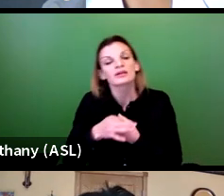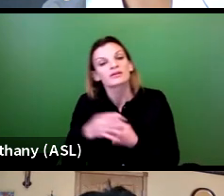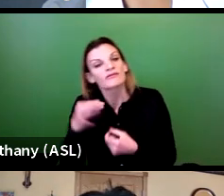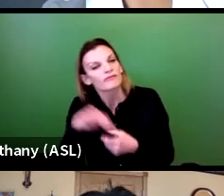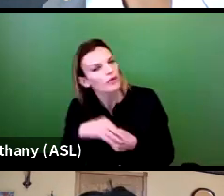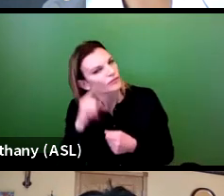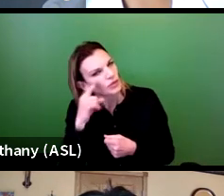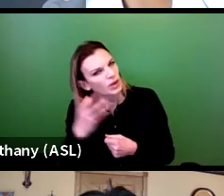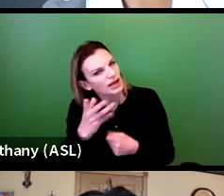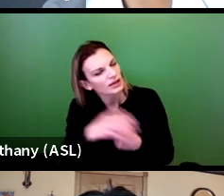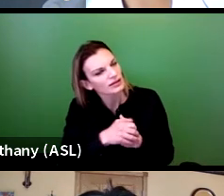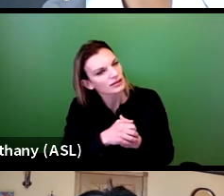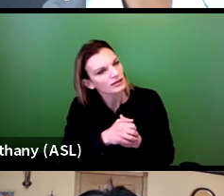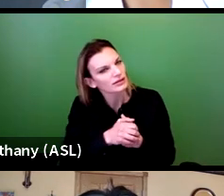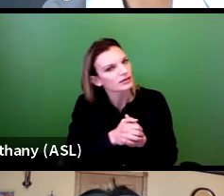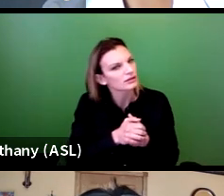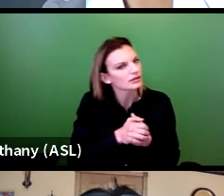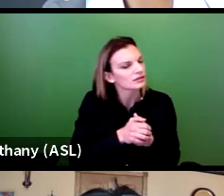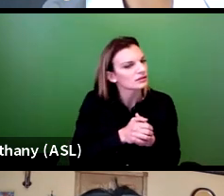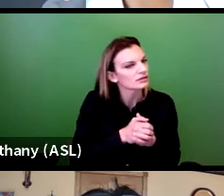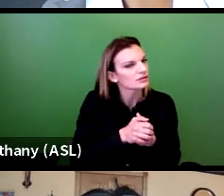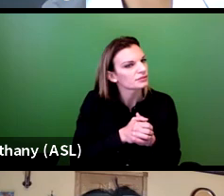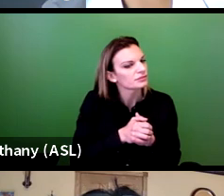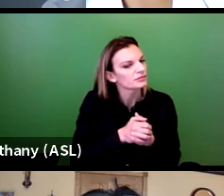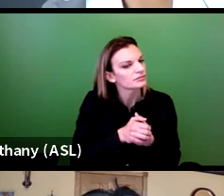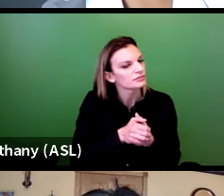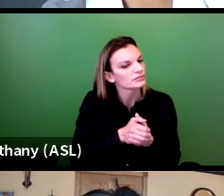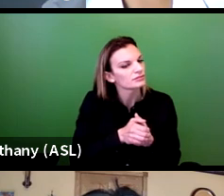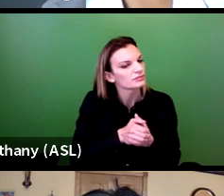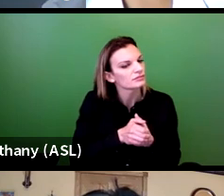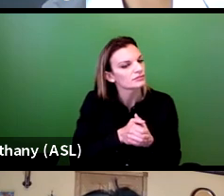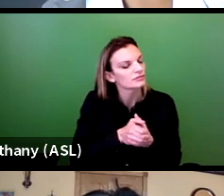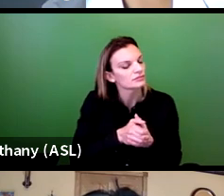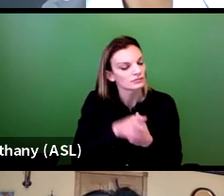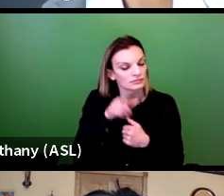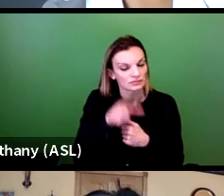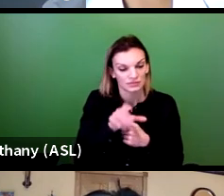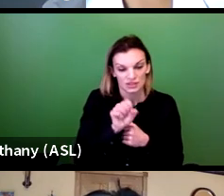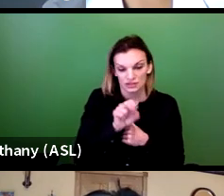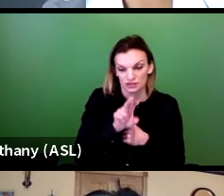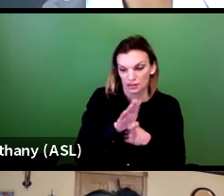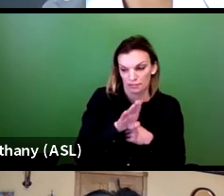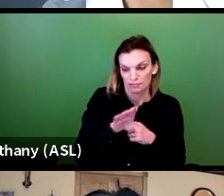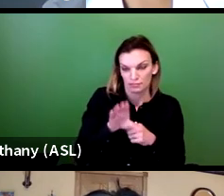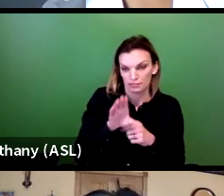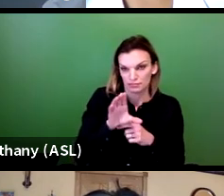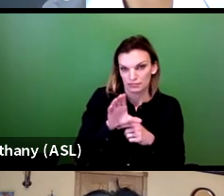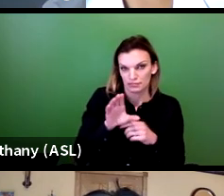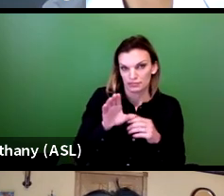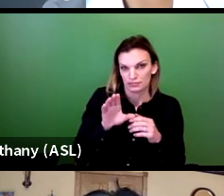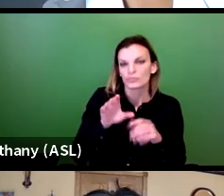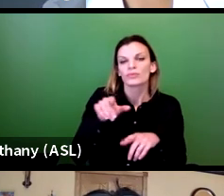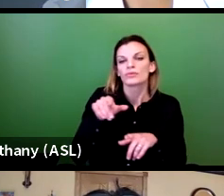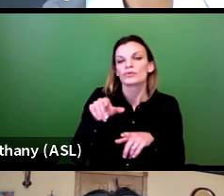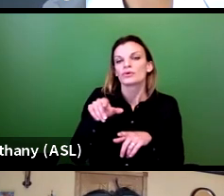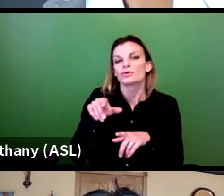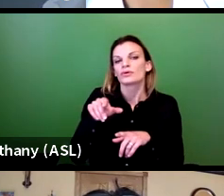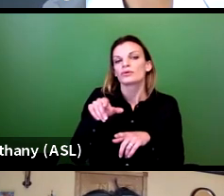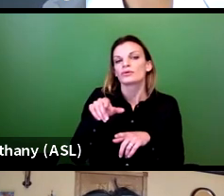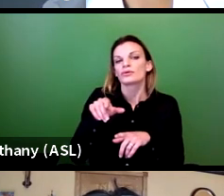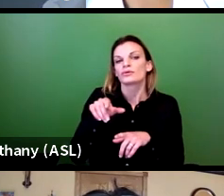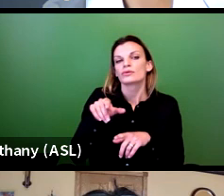what? Well, you said that the subcommittee would choose. No, I said the in subcommittee. The final